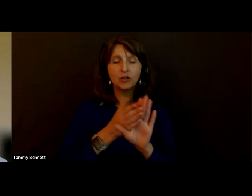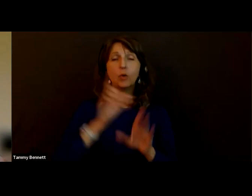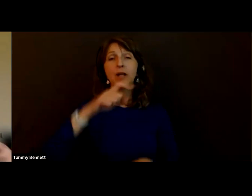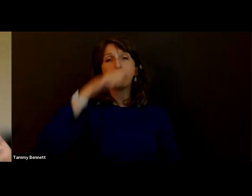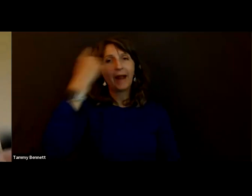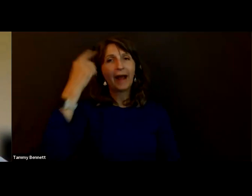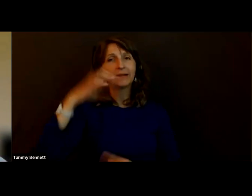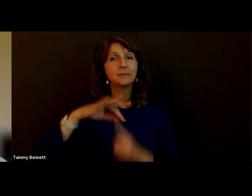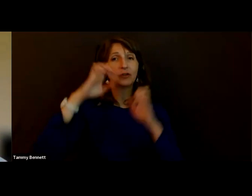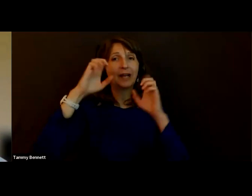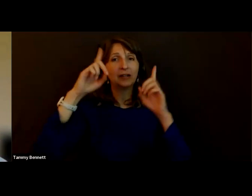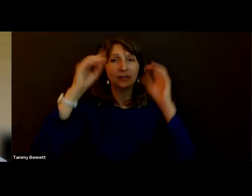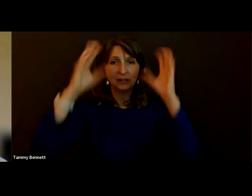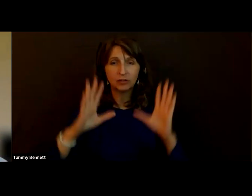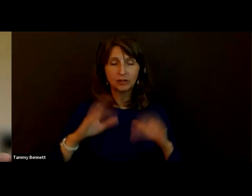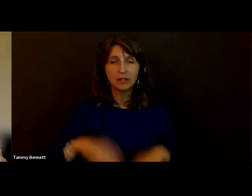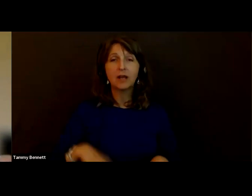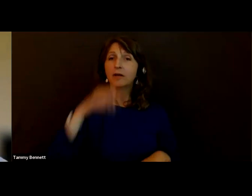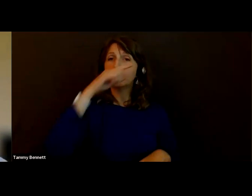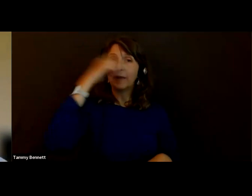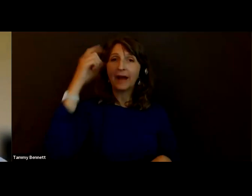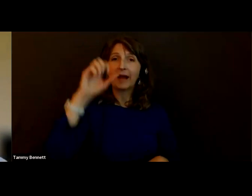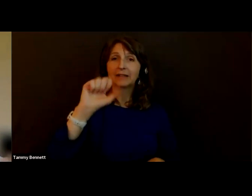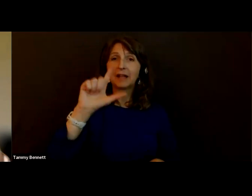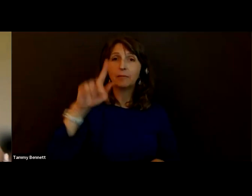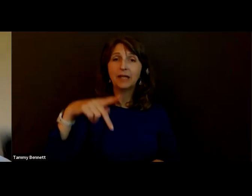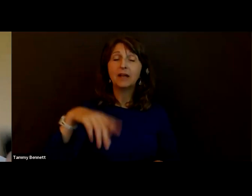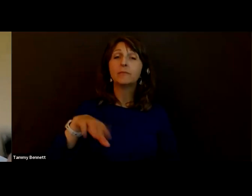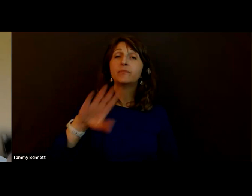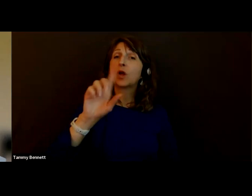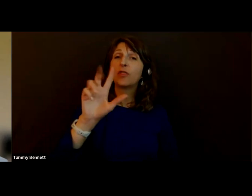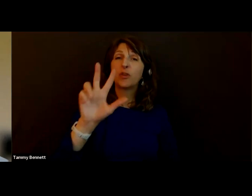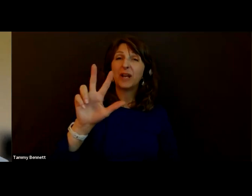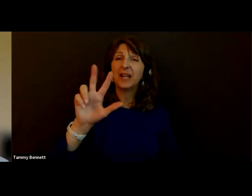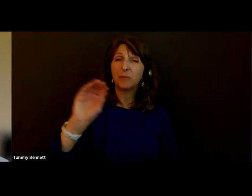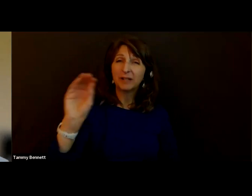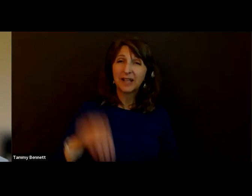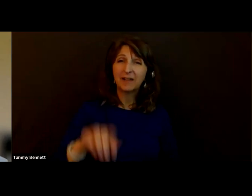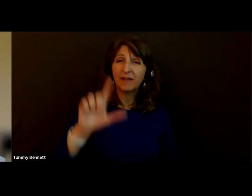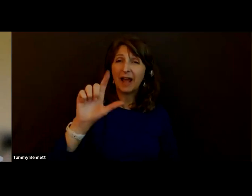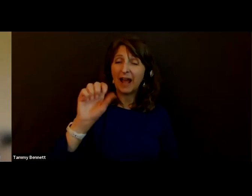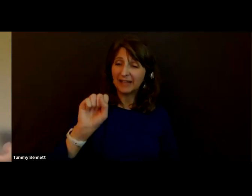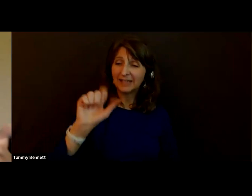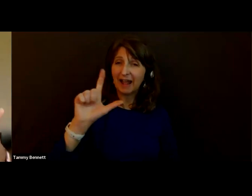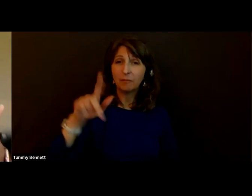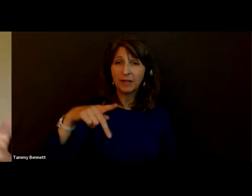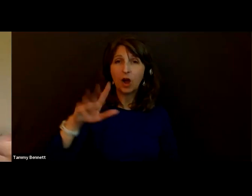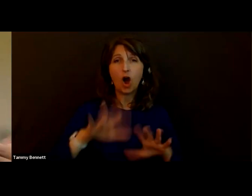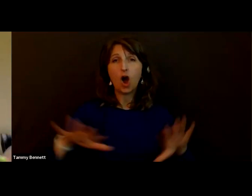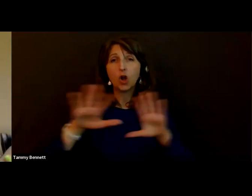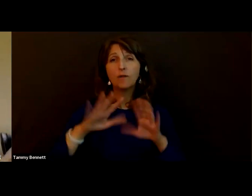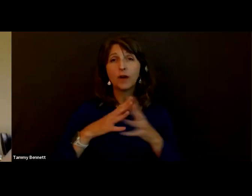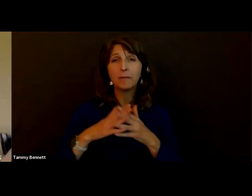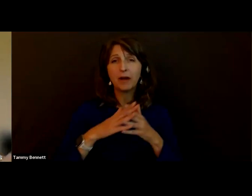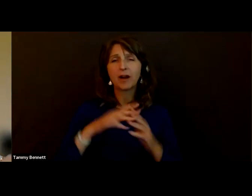education teachers. We need Black speech and language pathologists. Only 3% of of SLPs in the country are Black. But Black